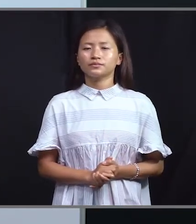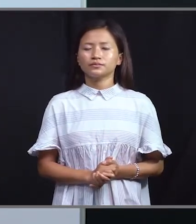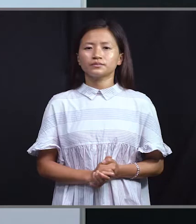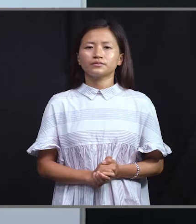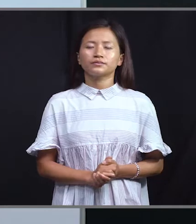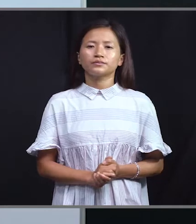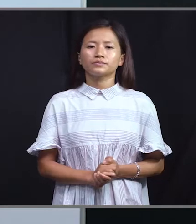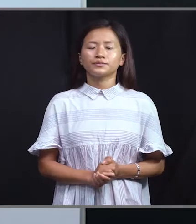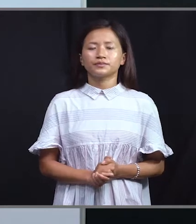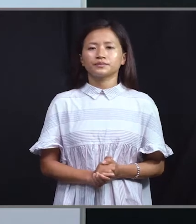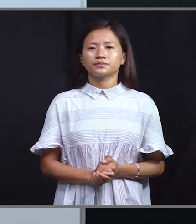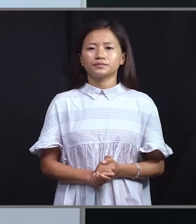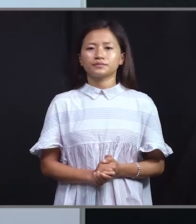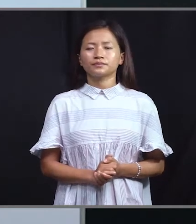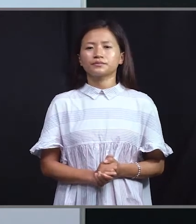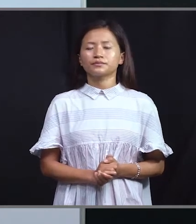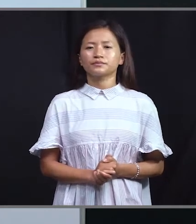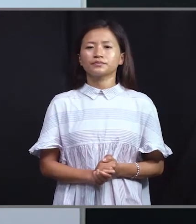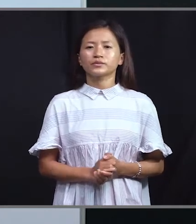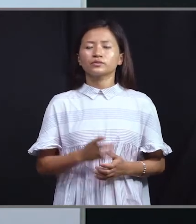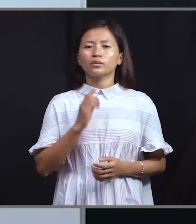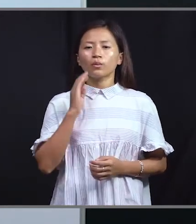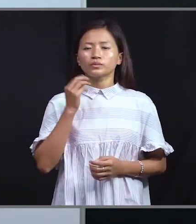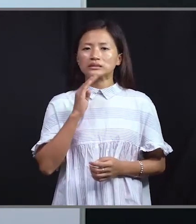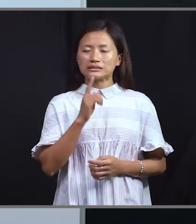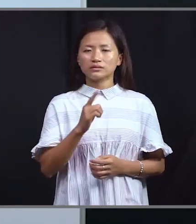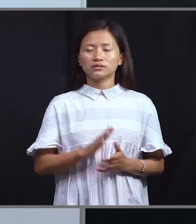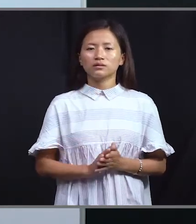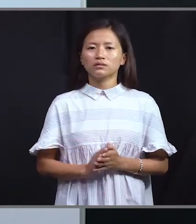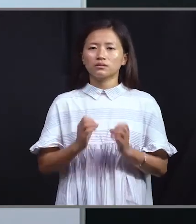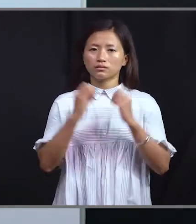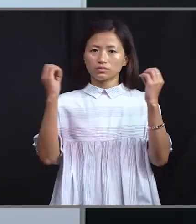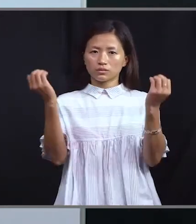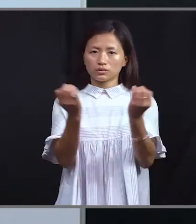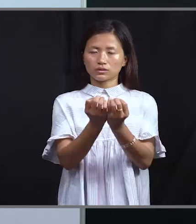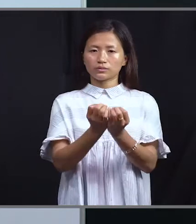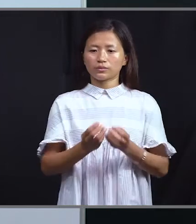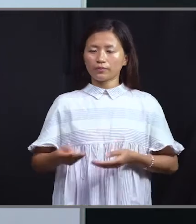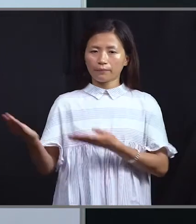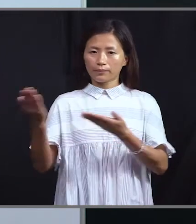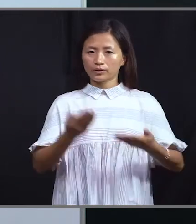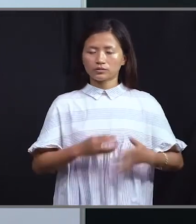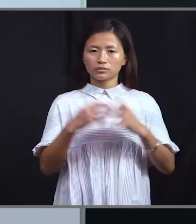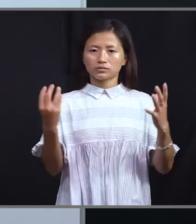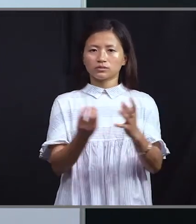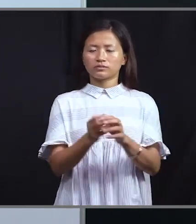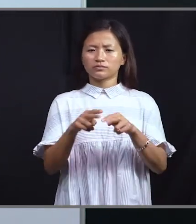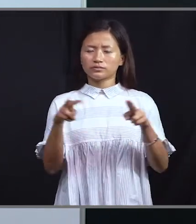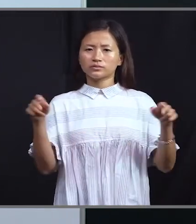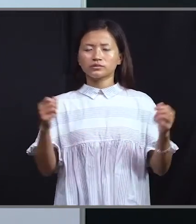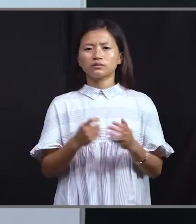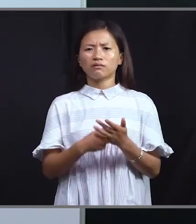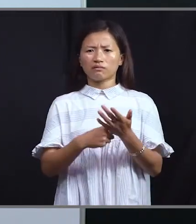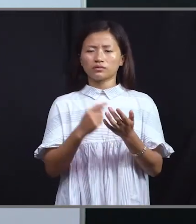Okay, organizing. Now, when we say organizing means what? Bringing together the various